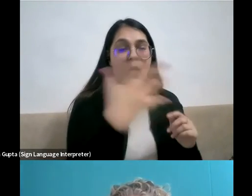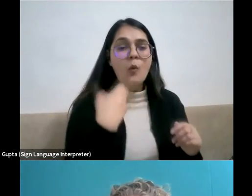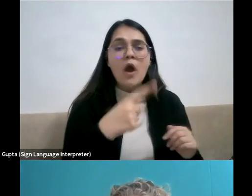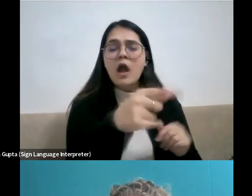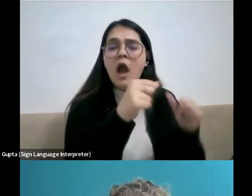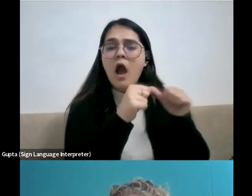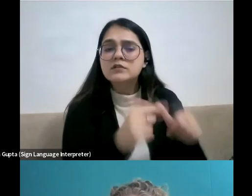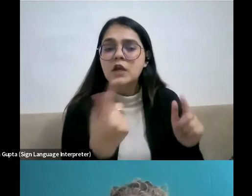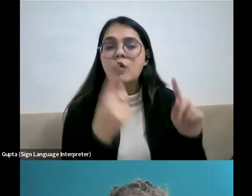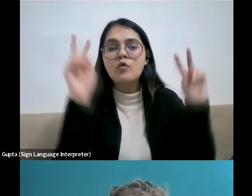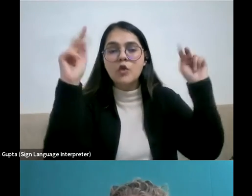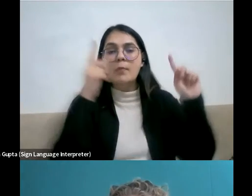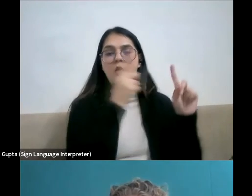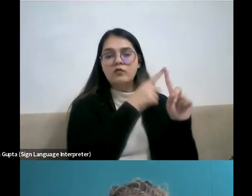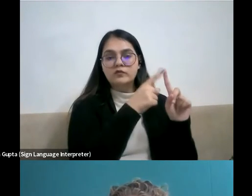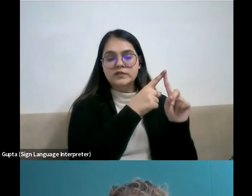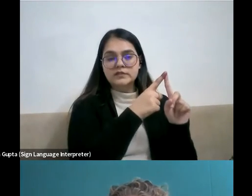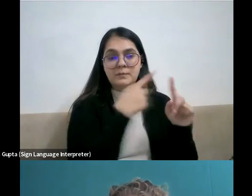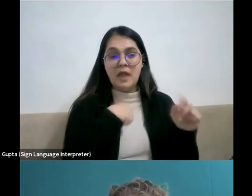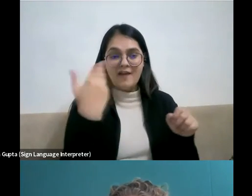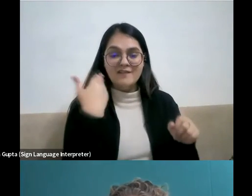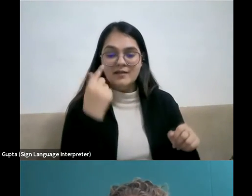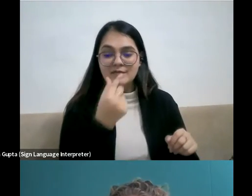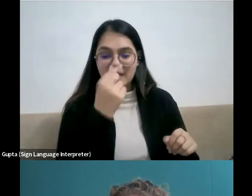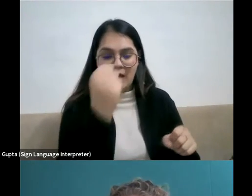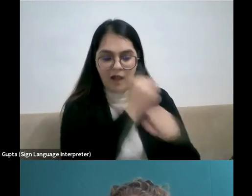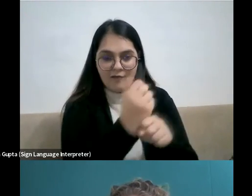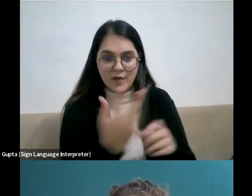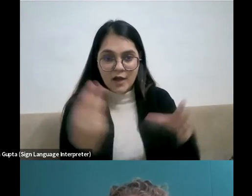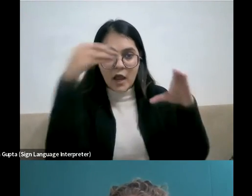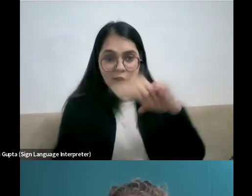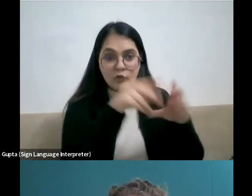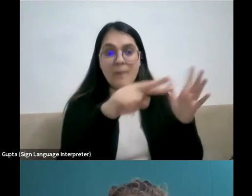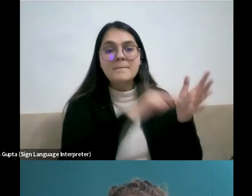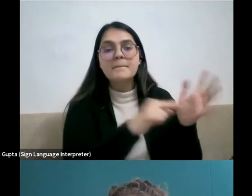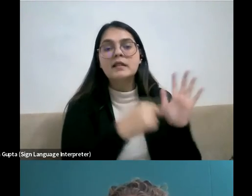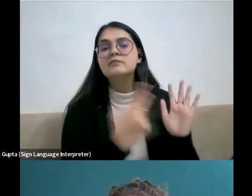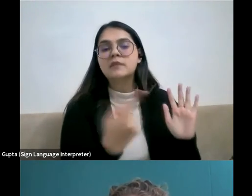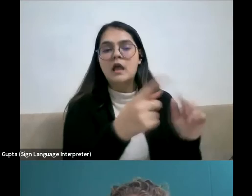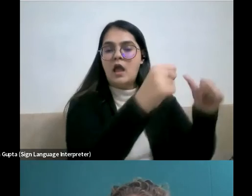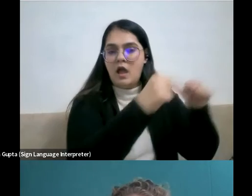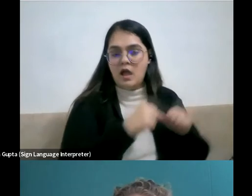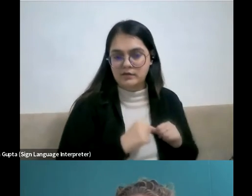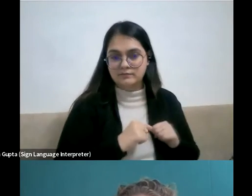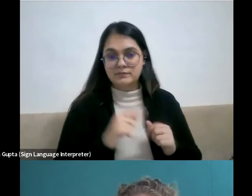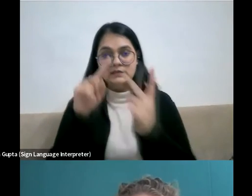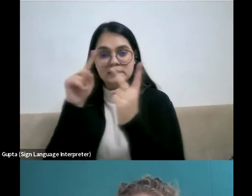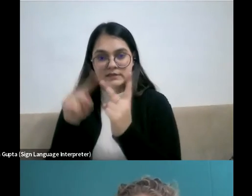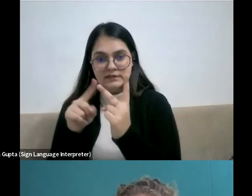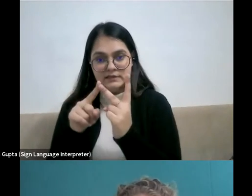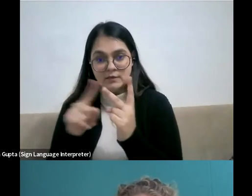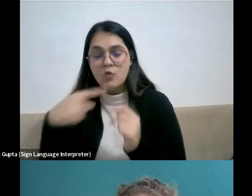topic of what do we mean for governance to be inclusive. Our second panelist is Sambai